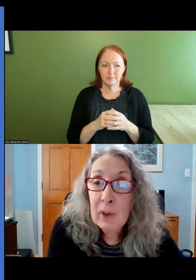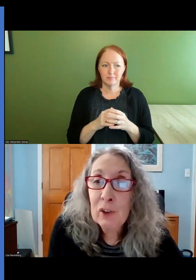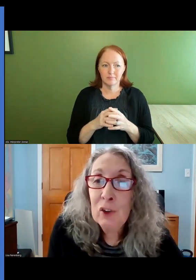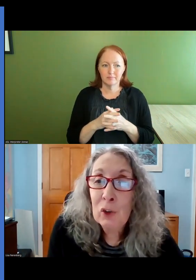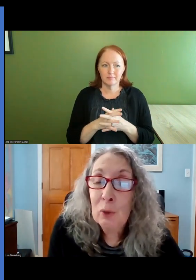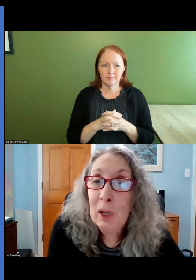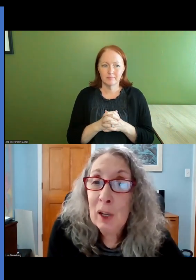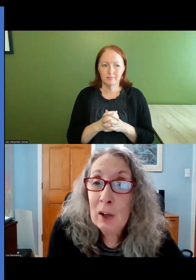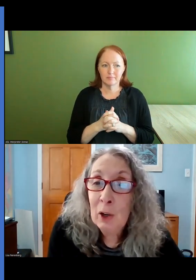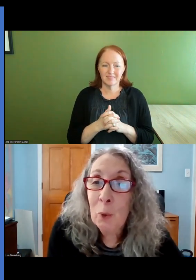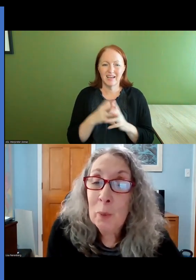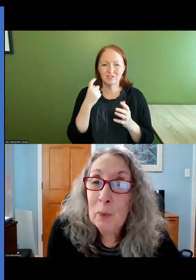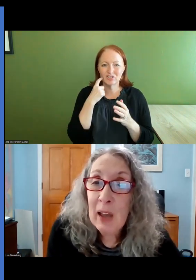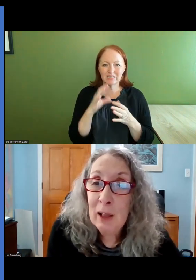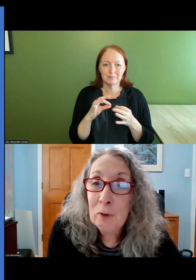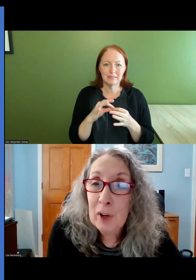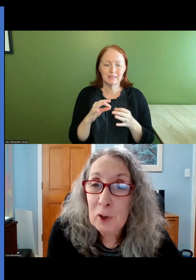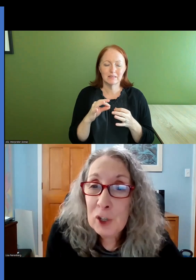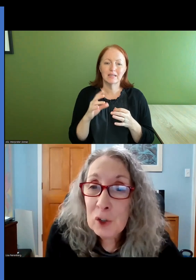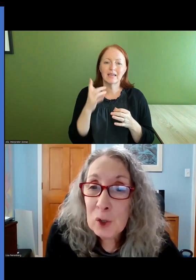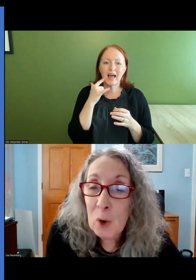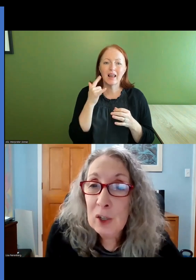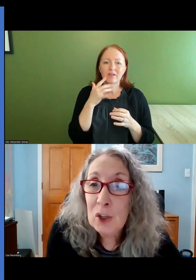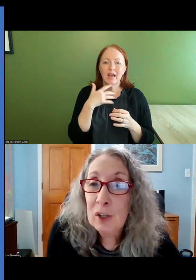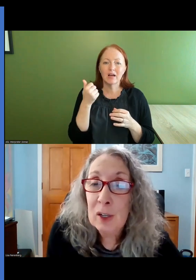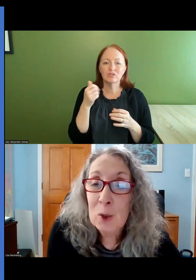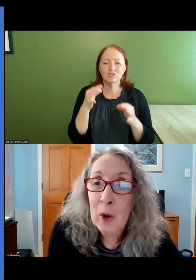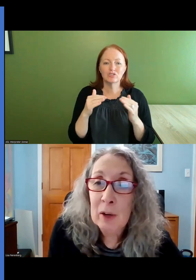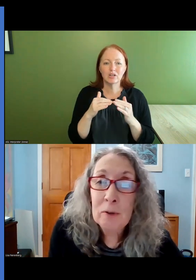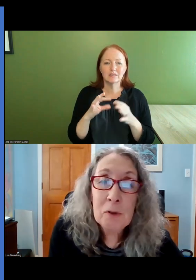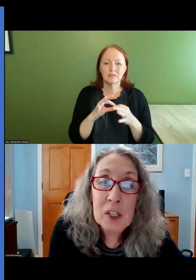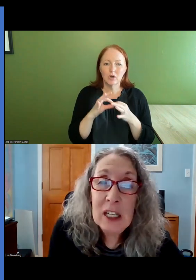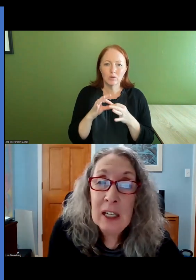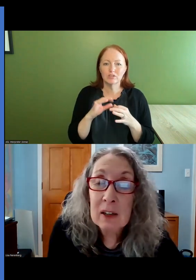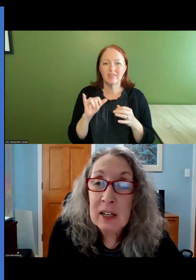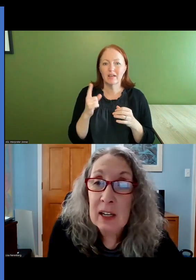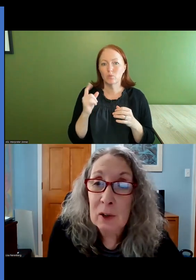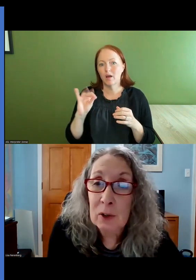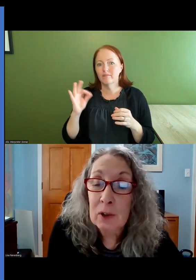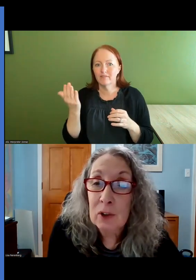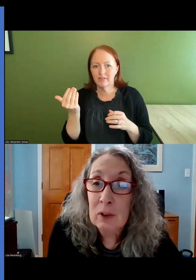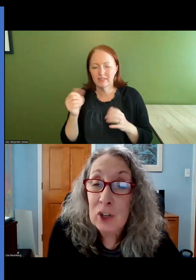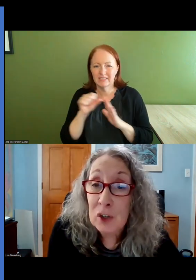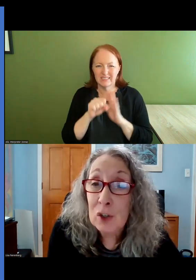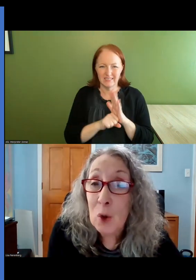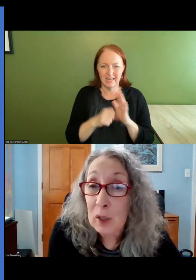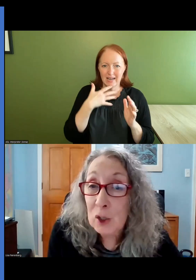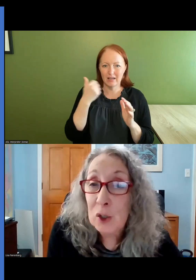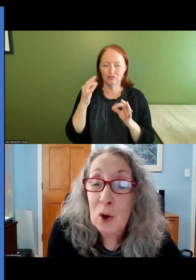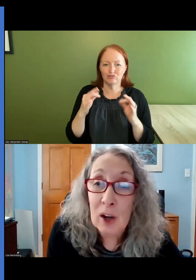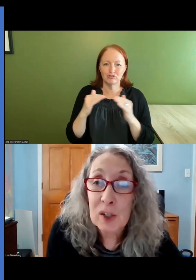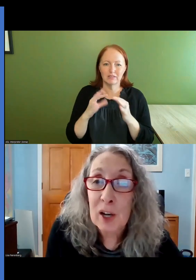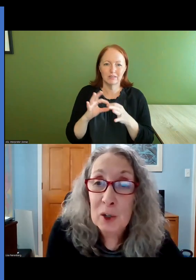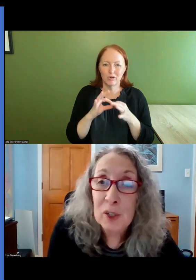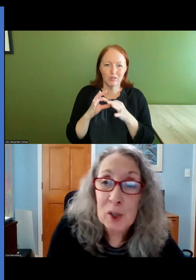I was actually just speaking, California Elder Justice Coalition is one of 15 state elder justice